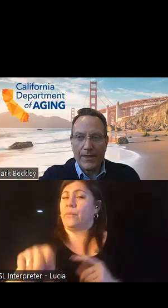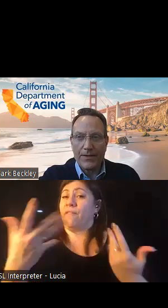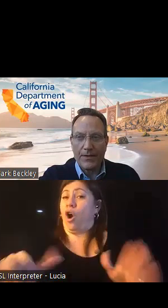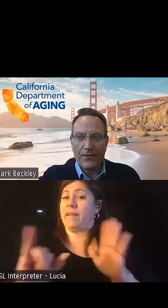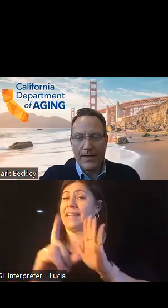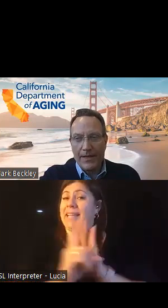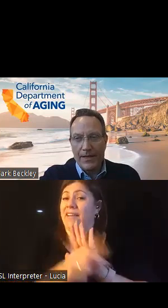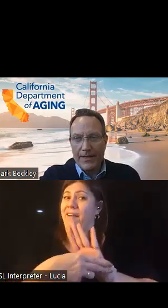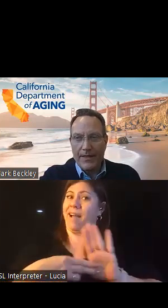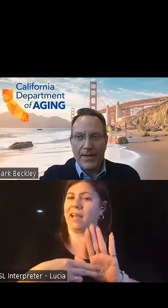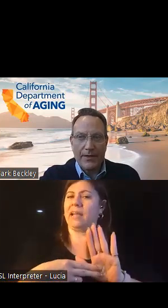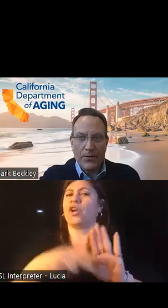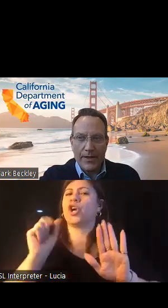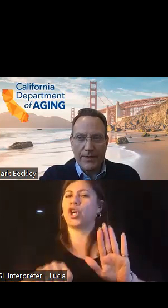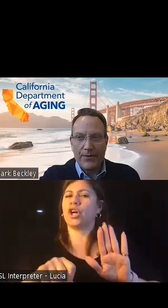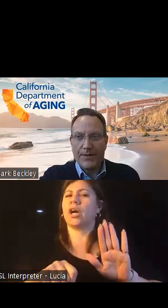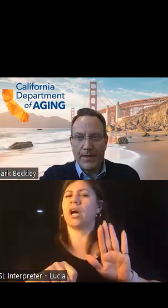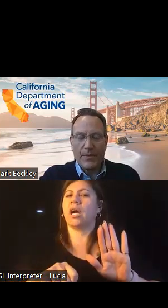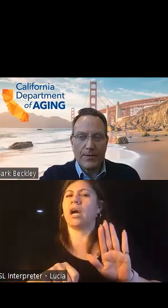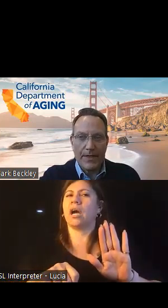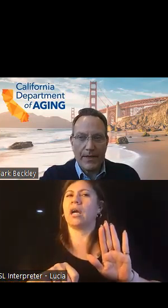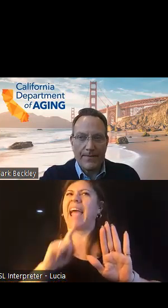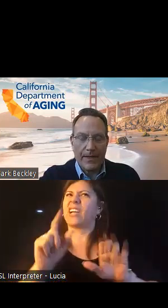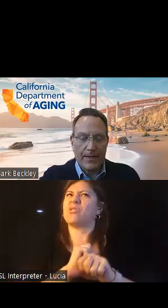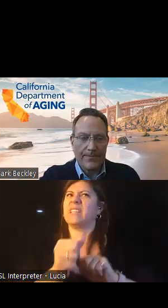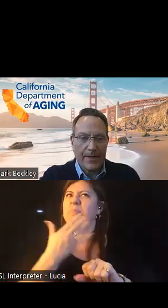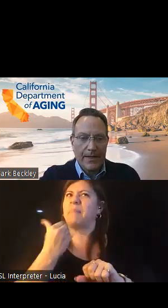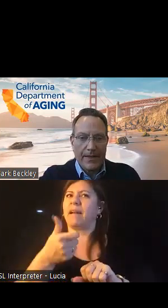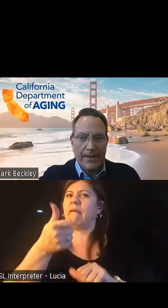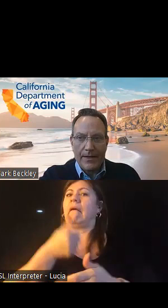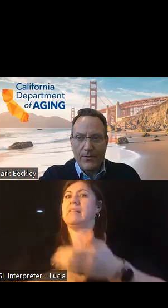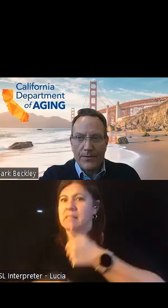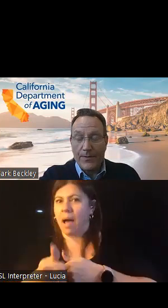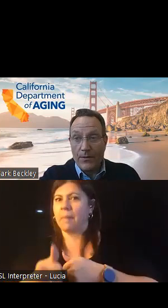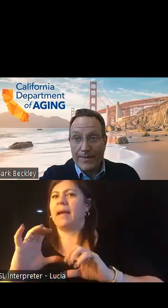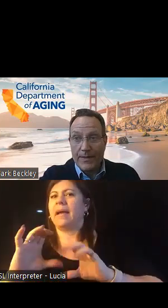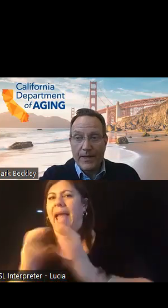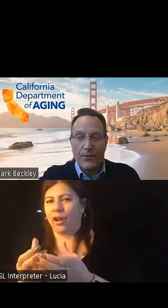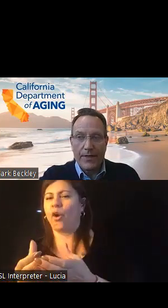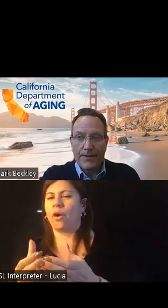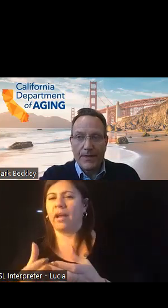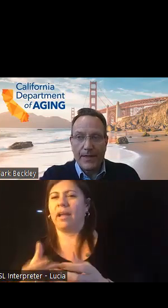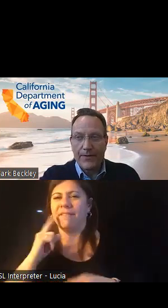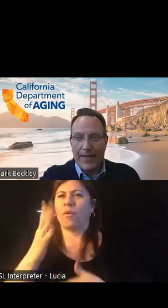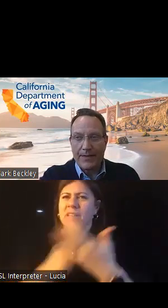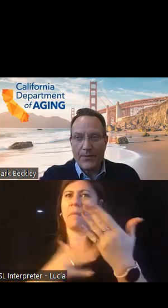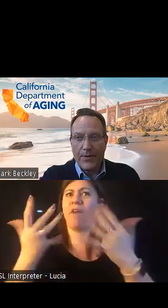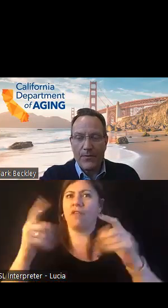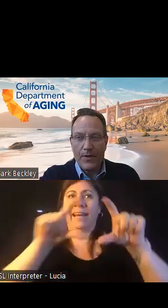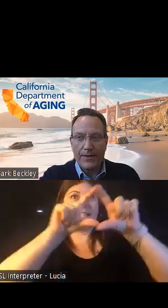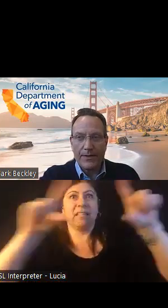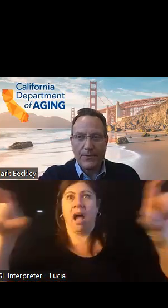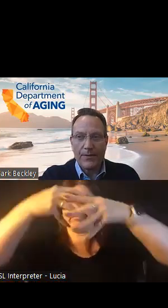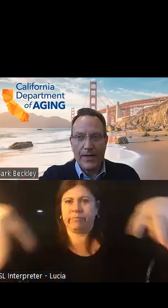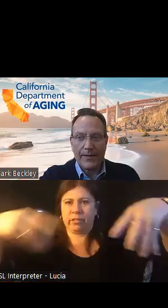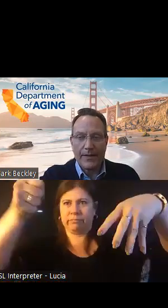fall into subcategories or examples of some of the listed categories. In other cases, we may